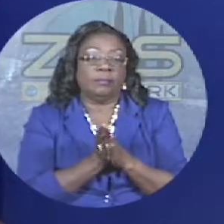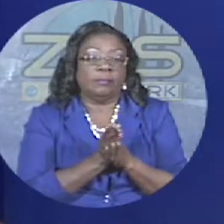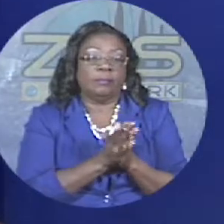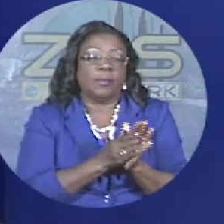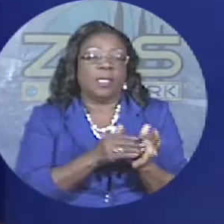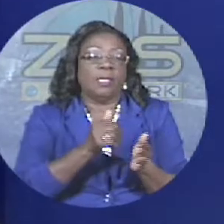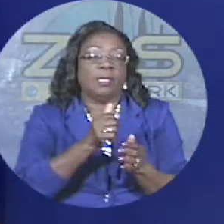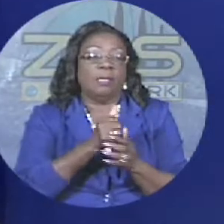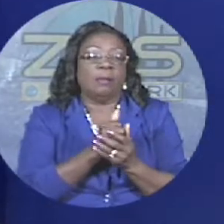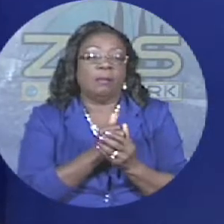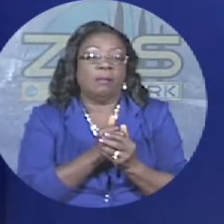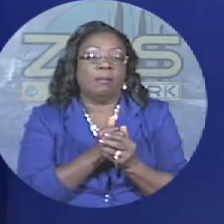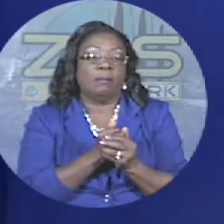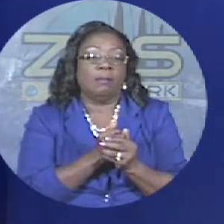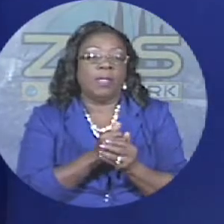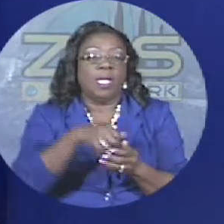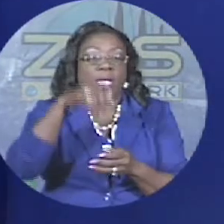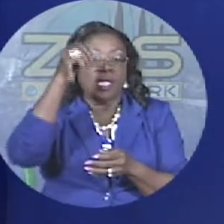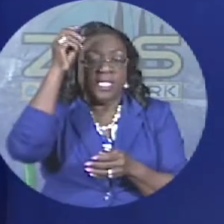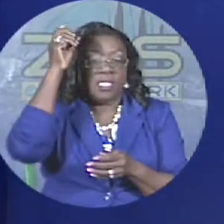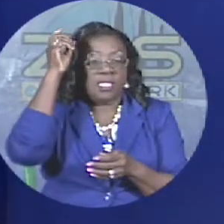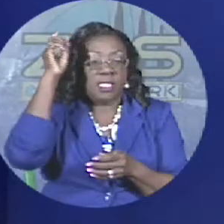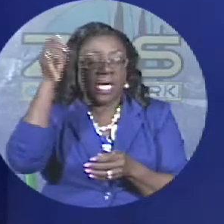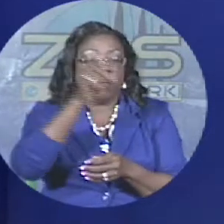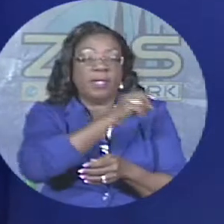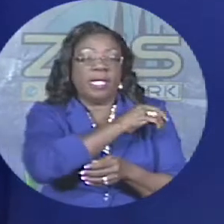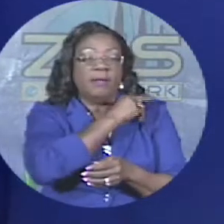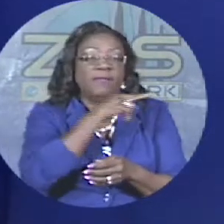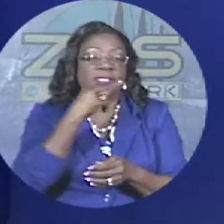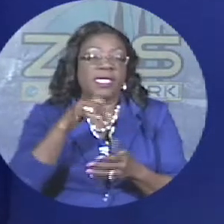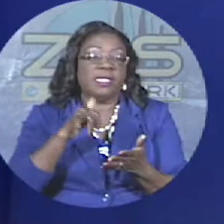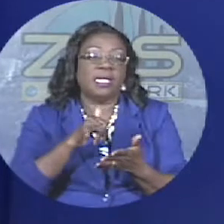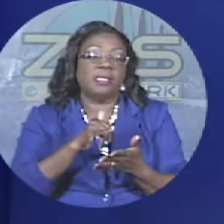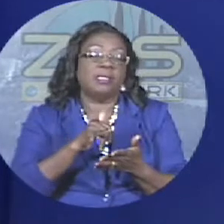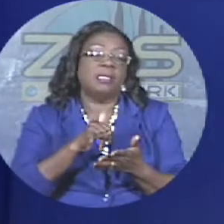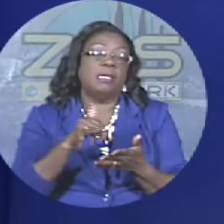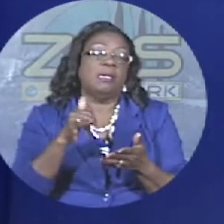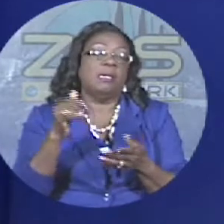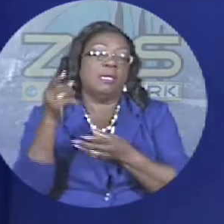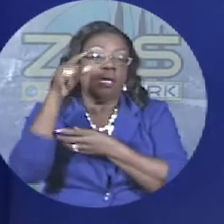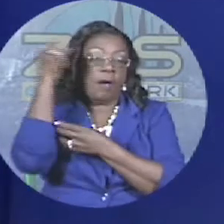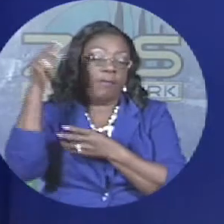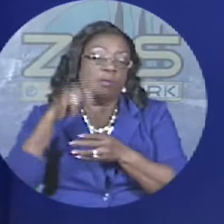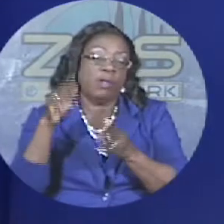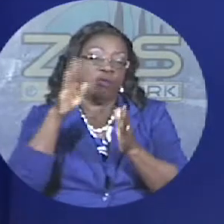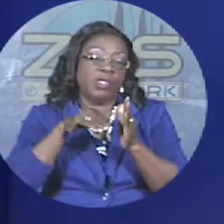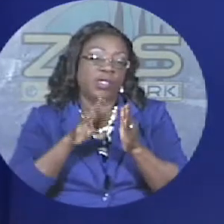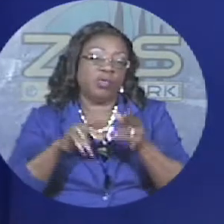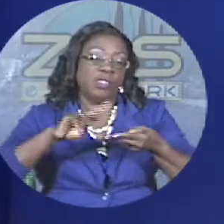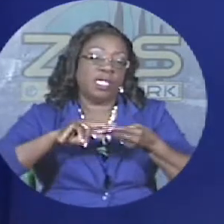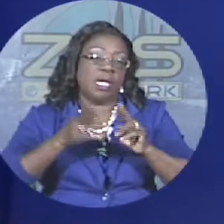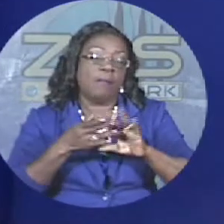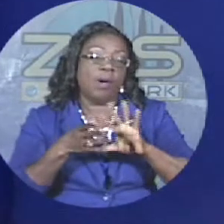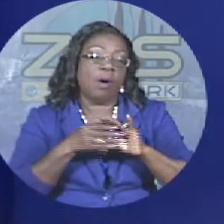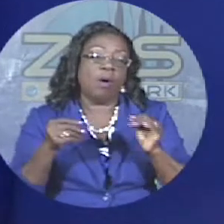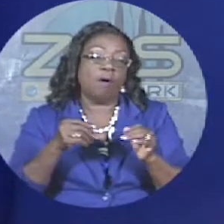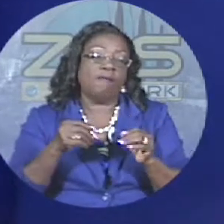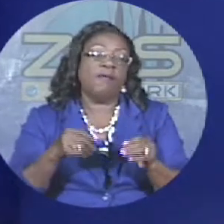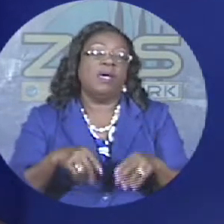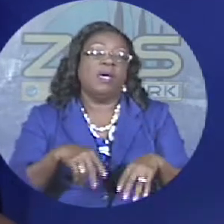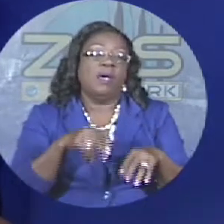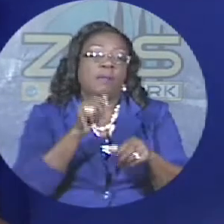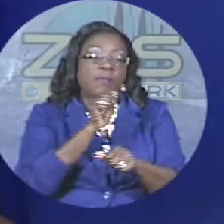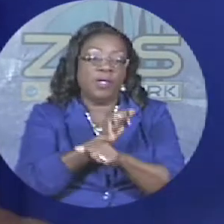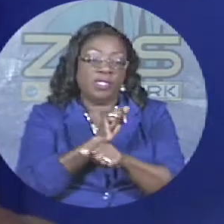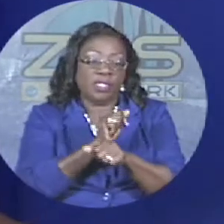Foreign Affairs Minister Darren Hanfield says the government will significantly cut costs by reducing the number of diplomatic appointees stationed